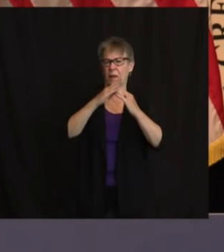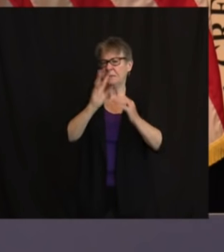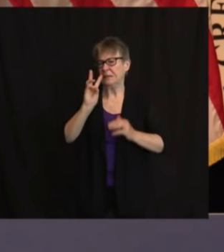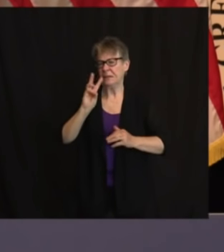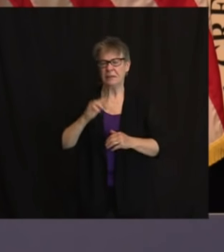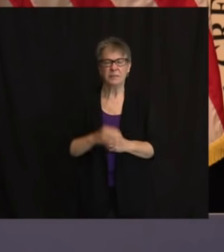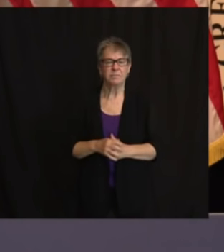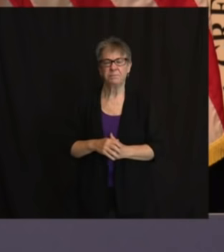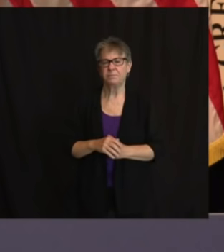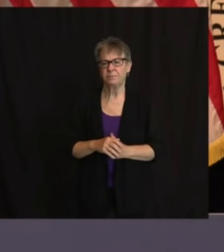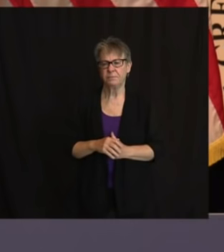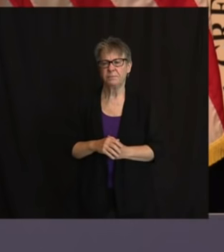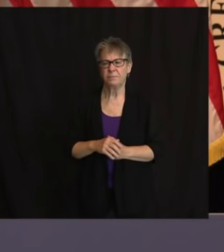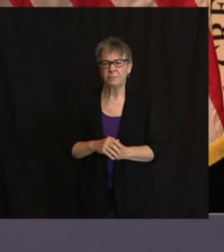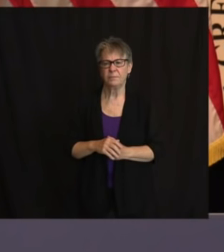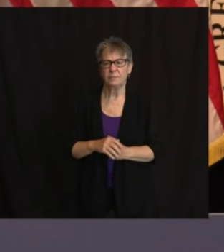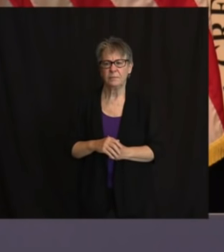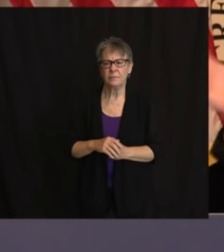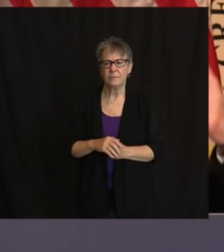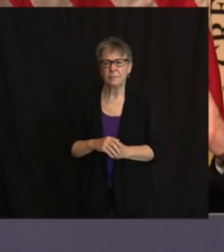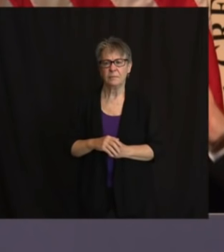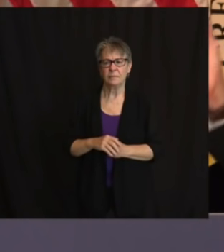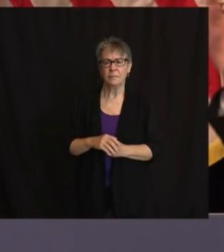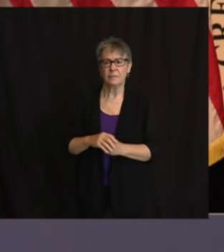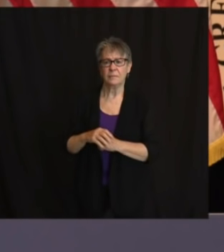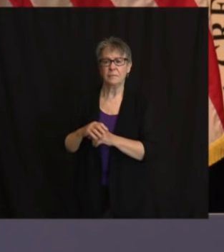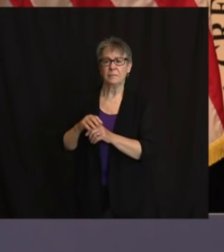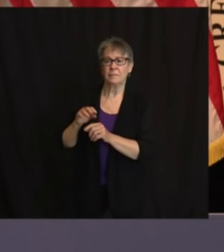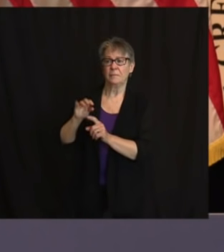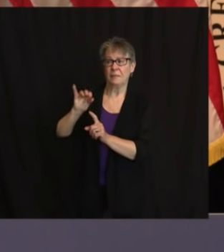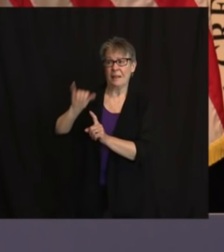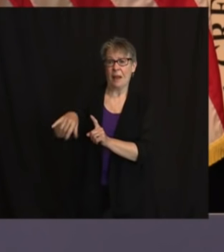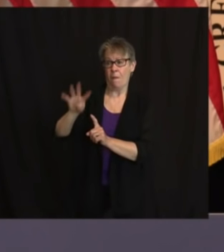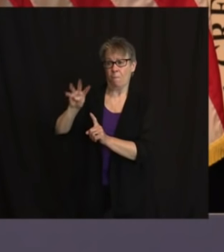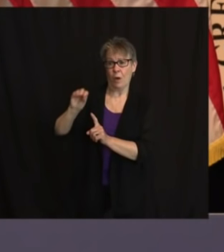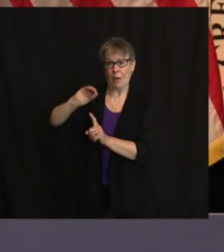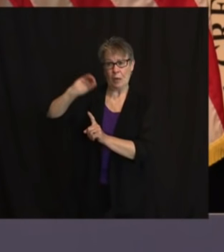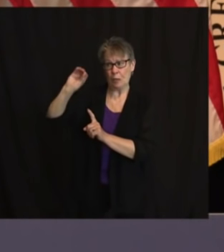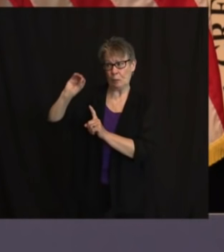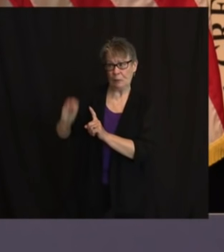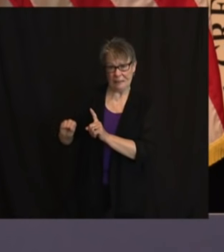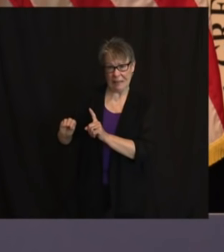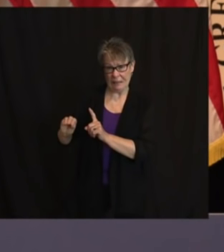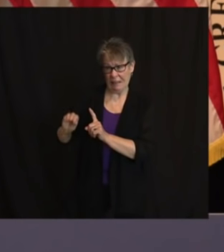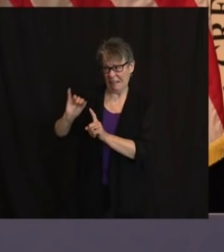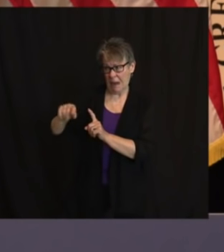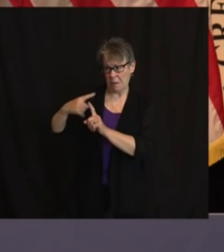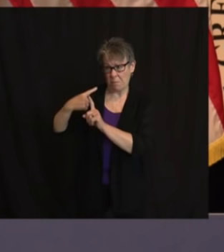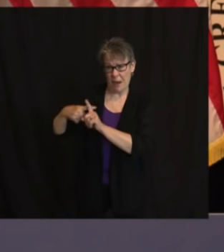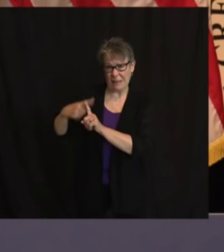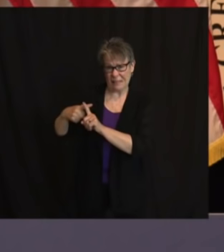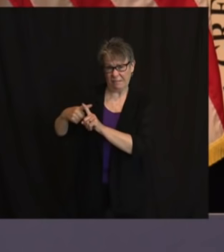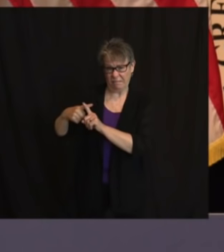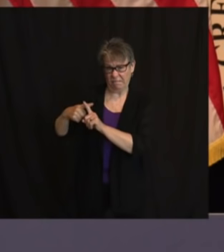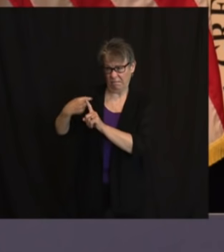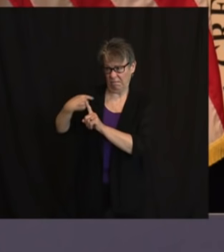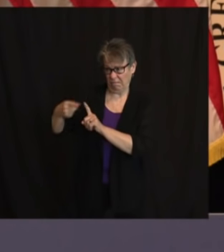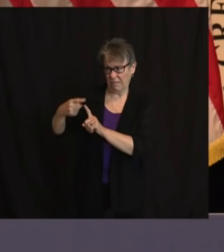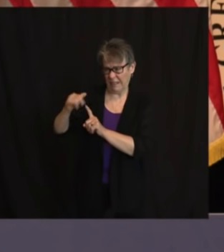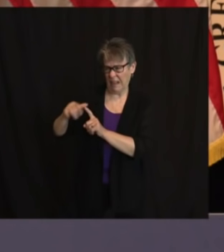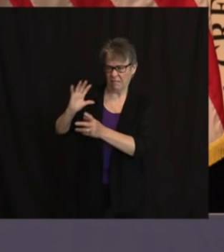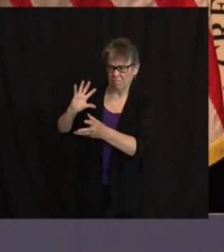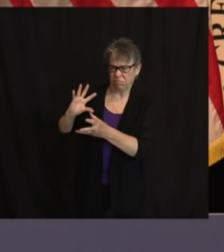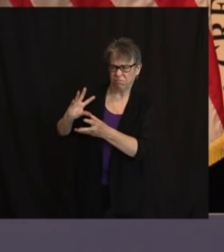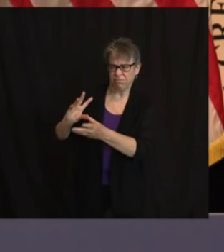lower. And again, remind everybody, we have a disproportionate amount of symptomatic folks in that. That won't always be the case. In